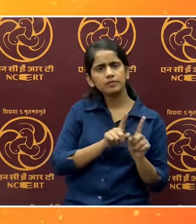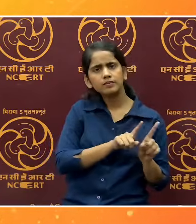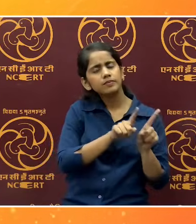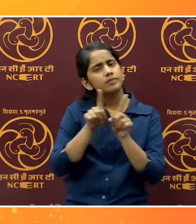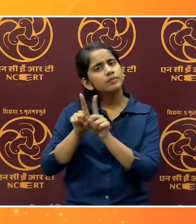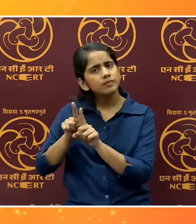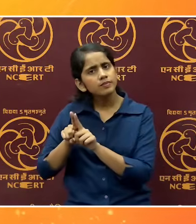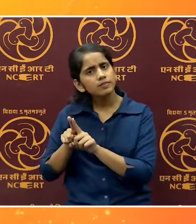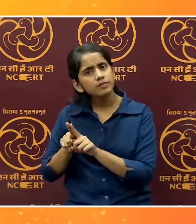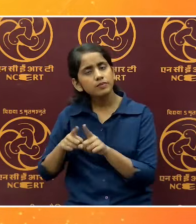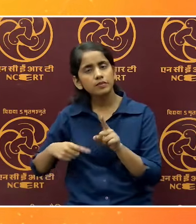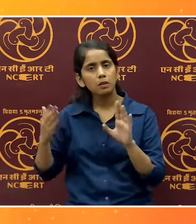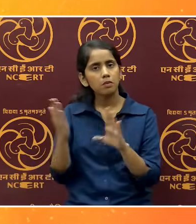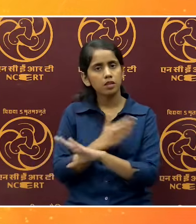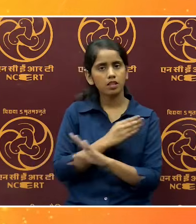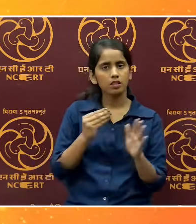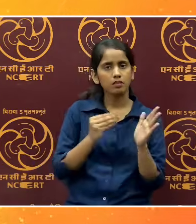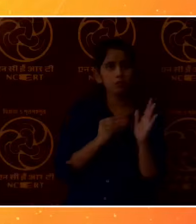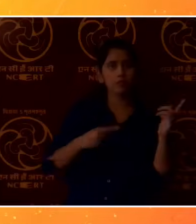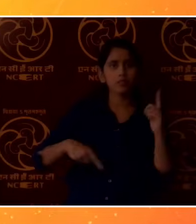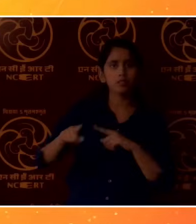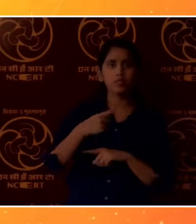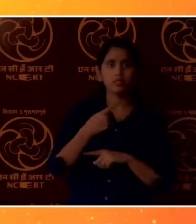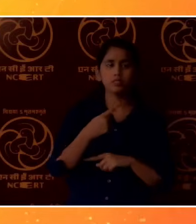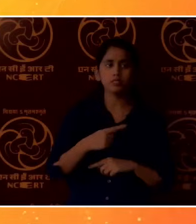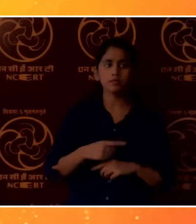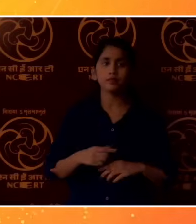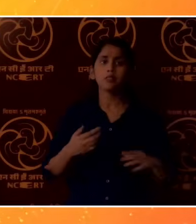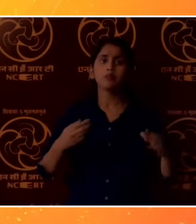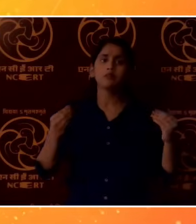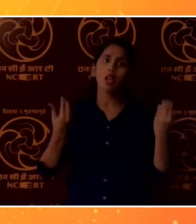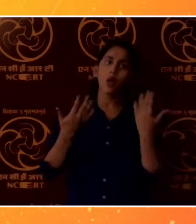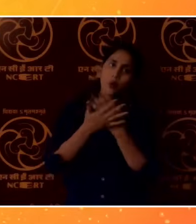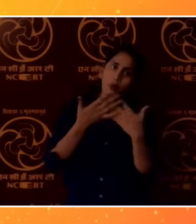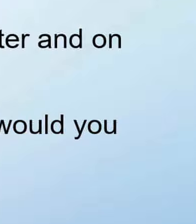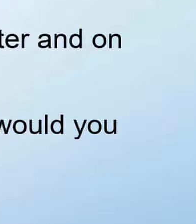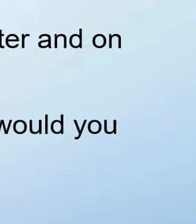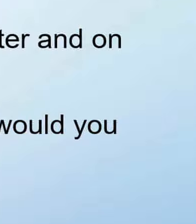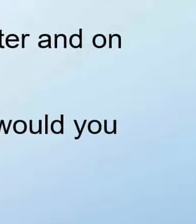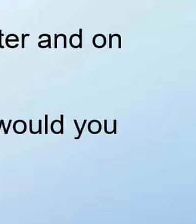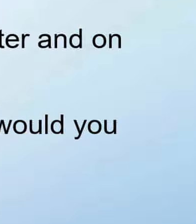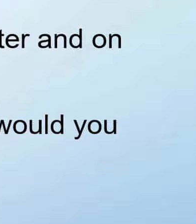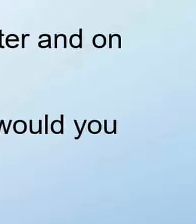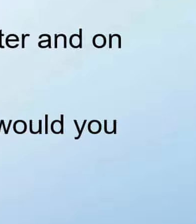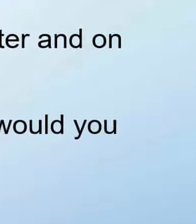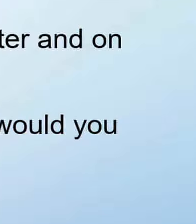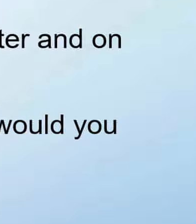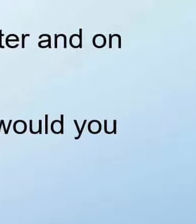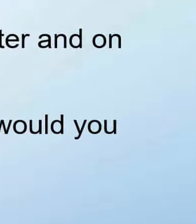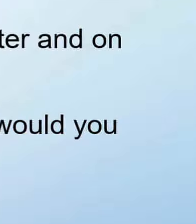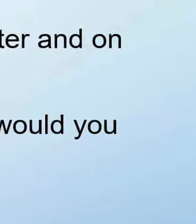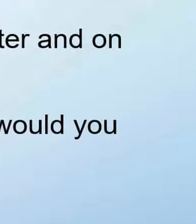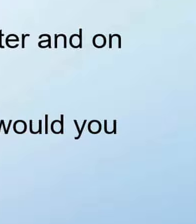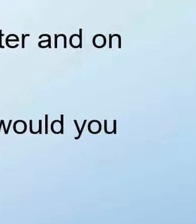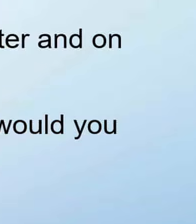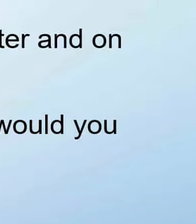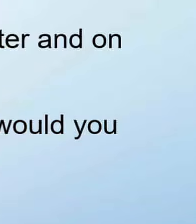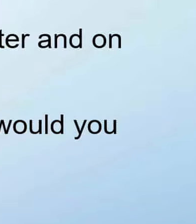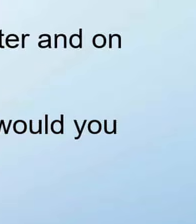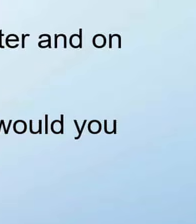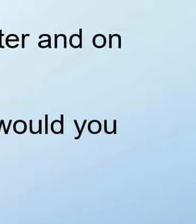I have already mentioned? So, you can just make them stretch their fingers and imagine the mesh and thin cloth, and